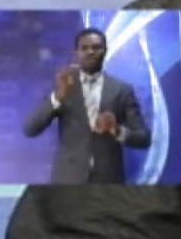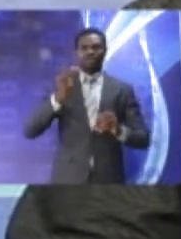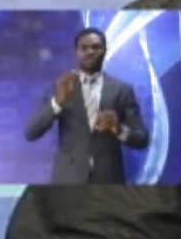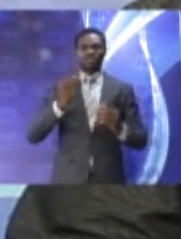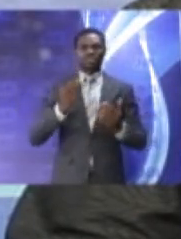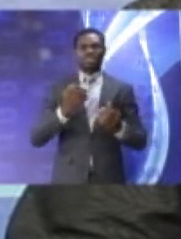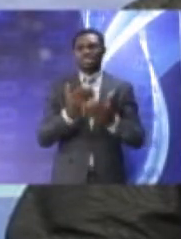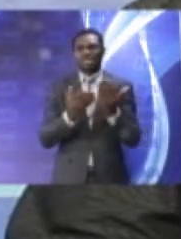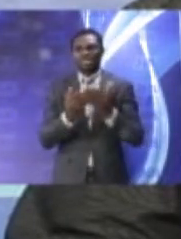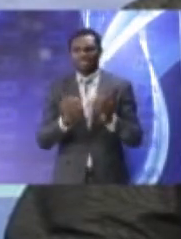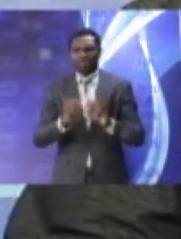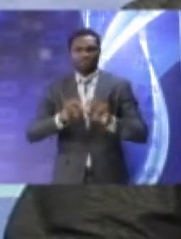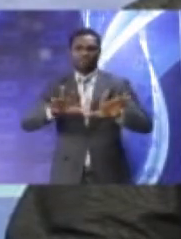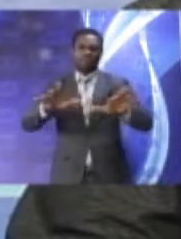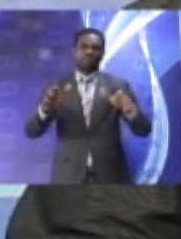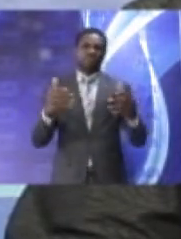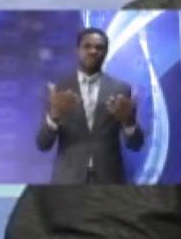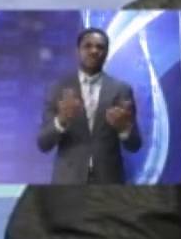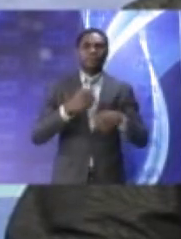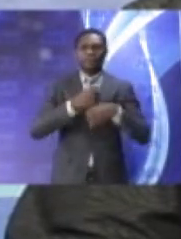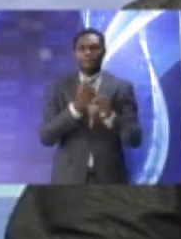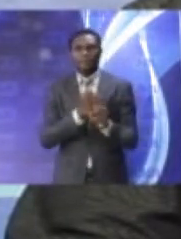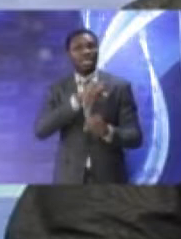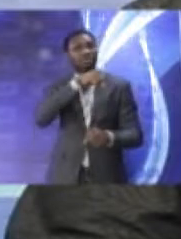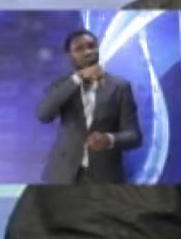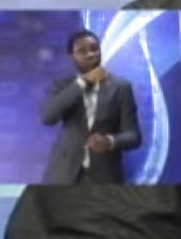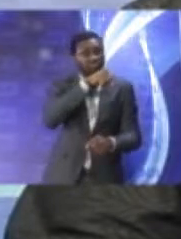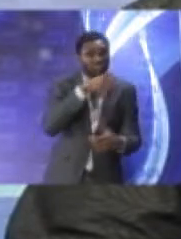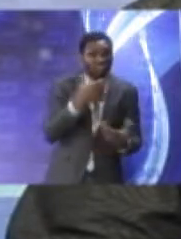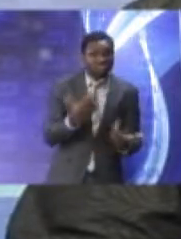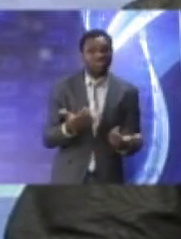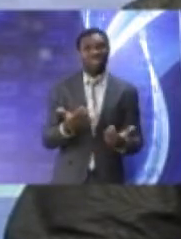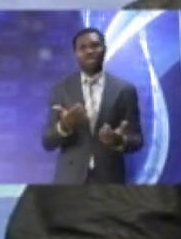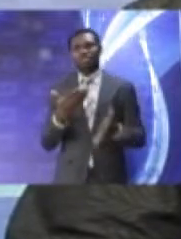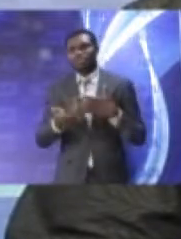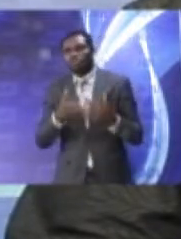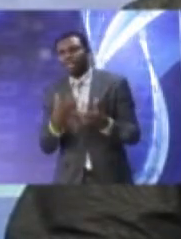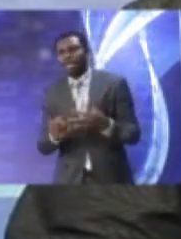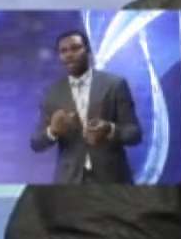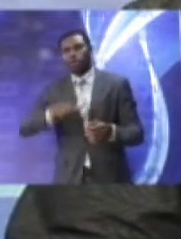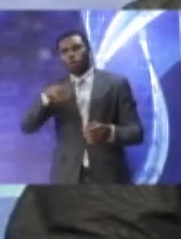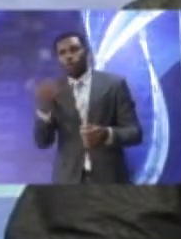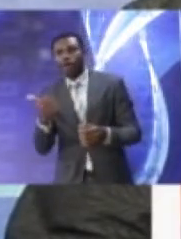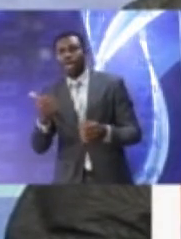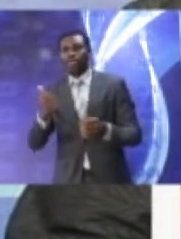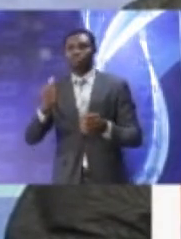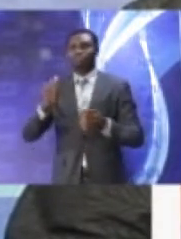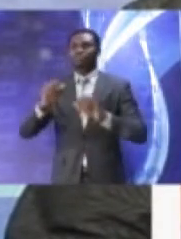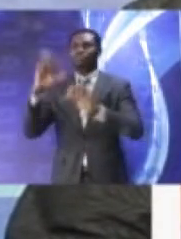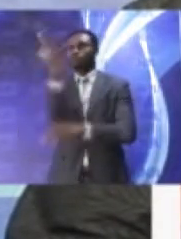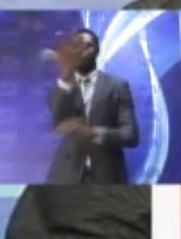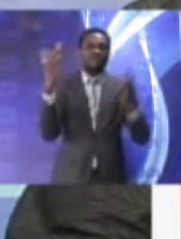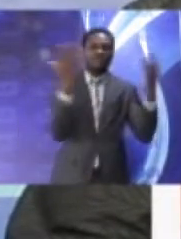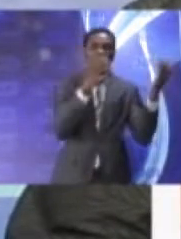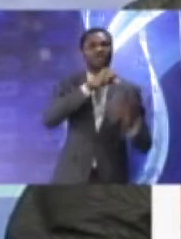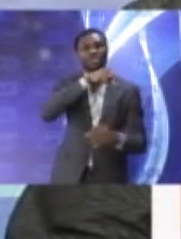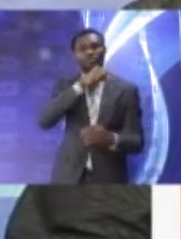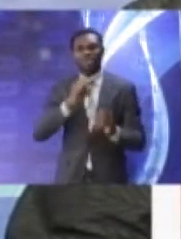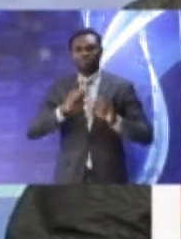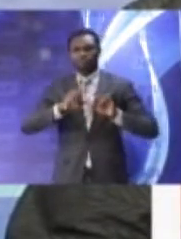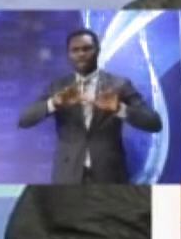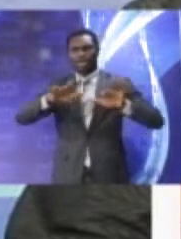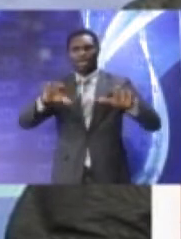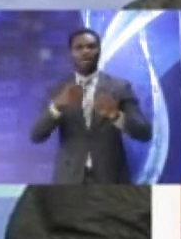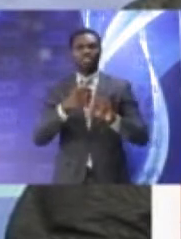pathogenic and hemorrhagic fever of domestic and wild pigs. It spreads very rapidly from pig to